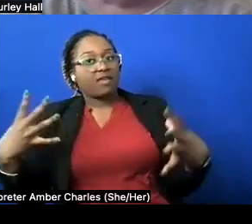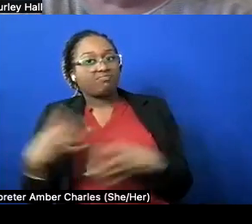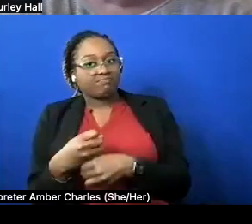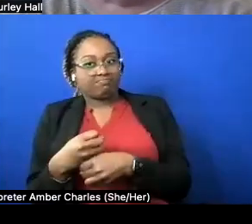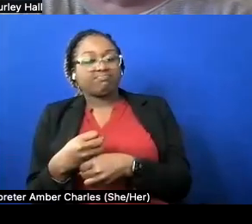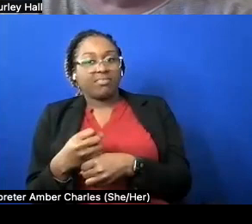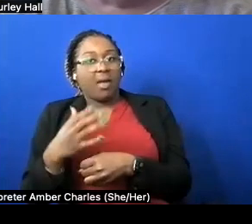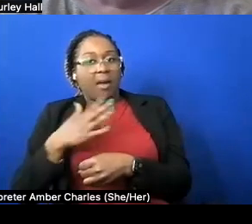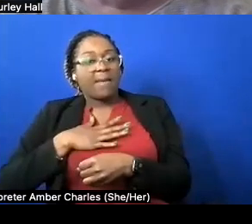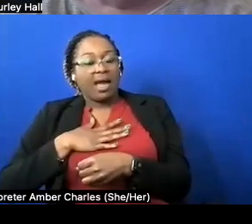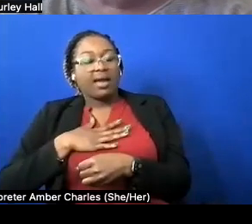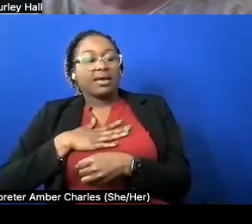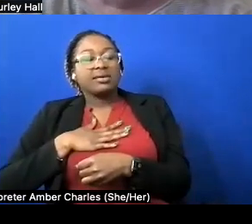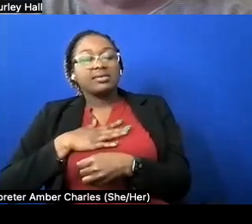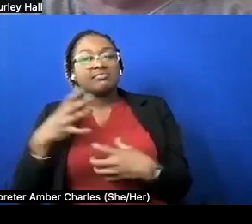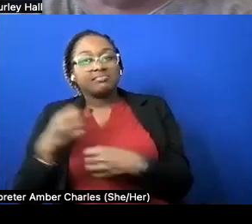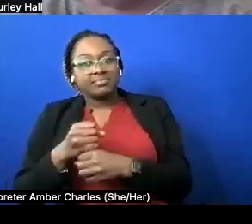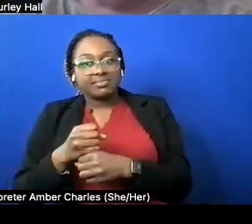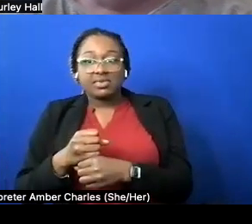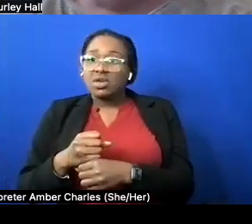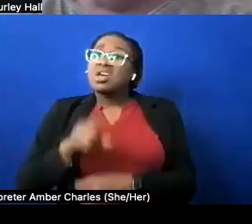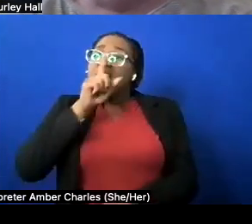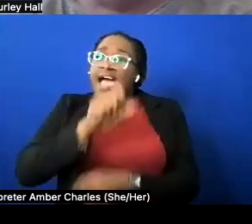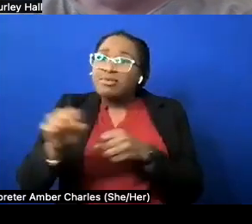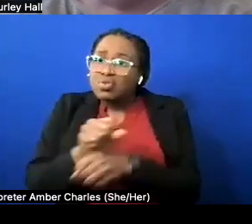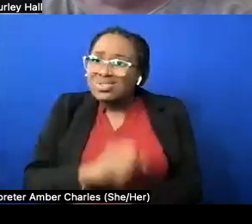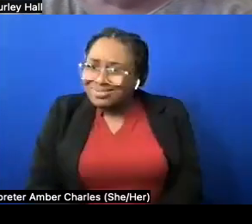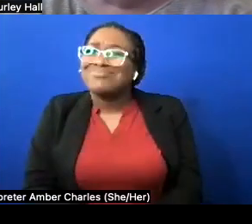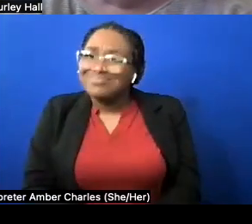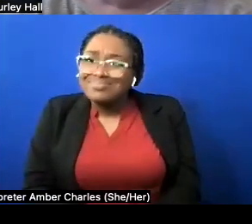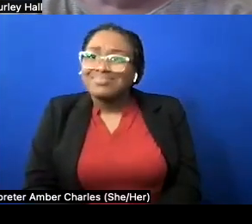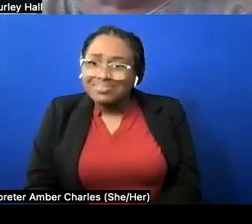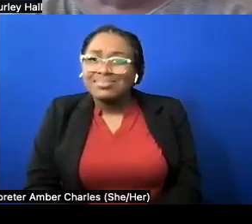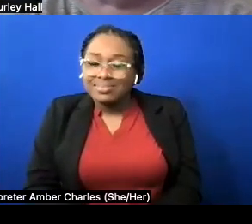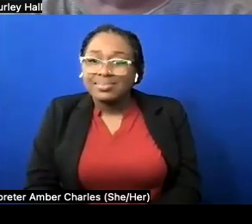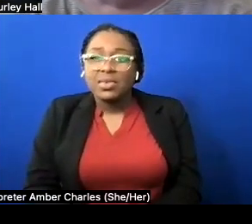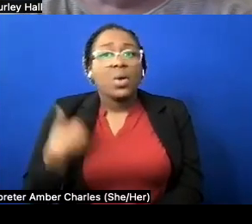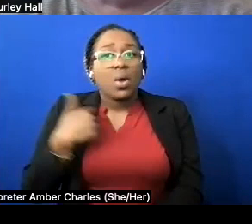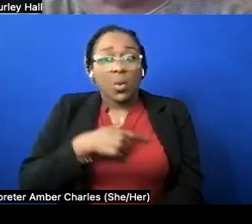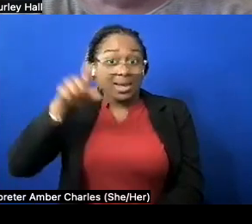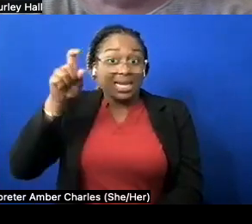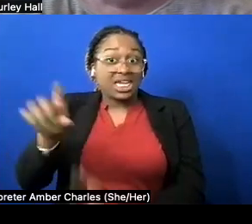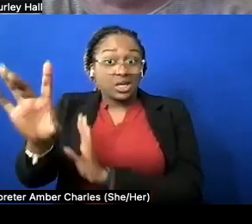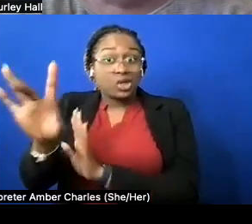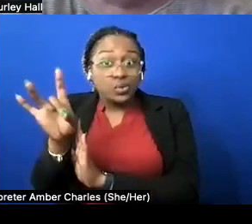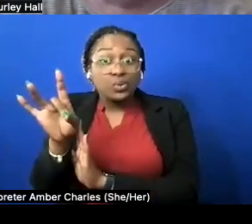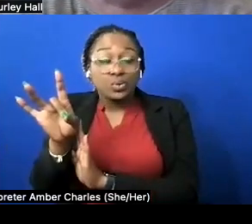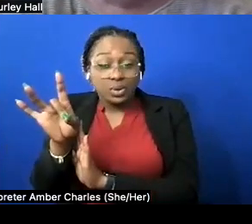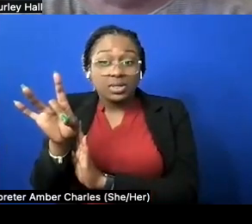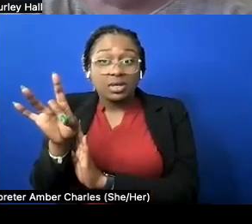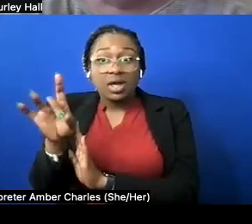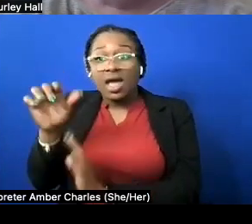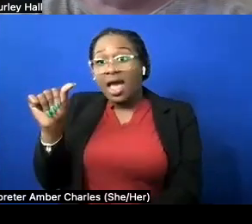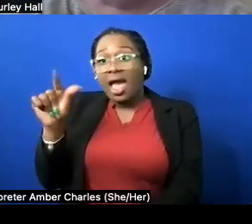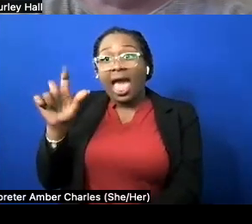my concise version, which is absolutely, absolutely. We need to choose, you know, our allies. We need